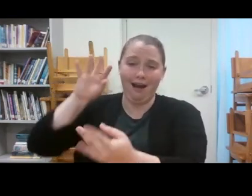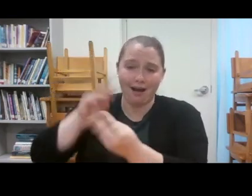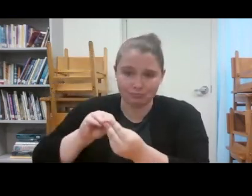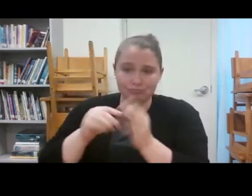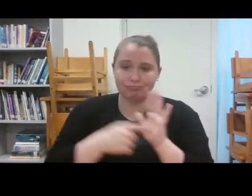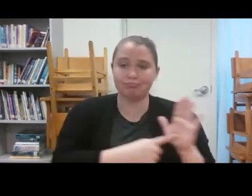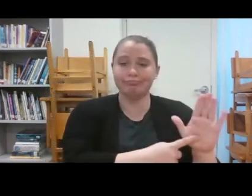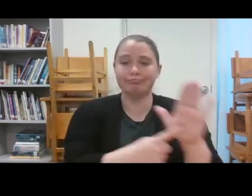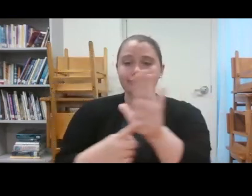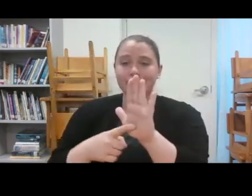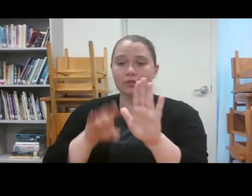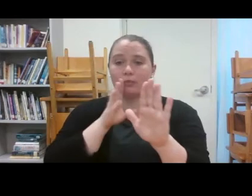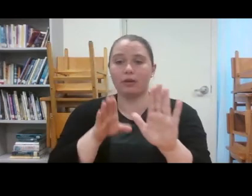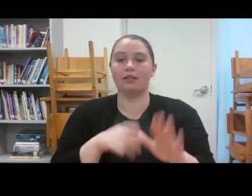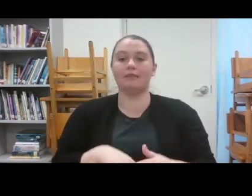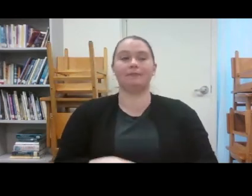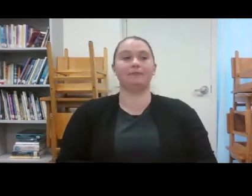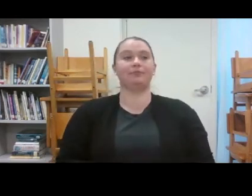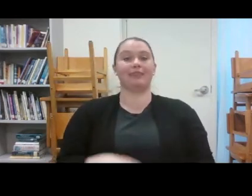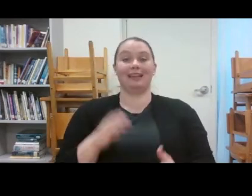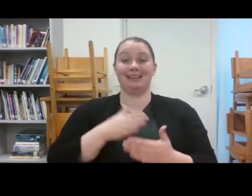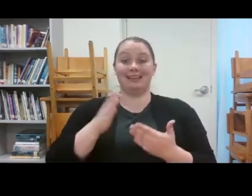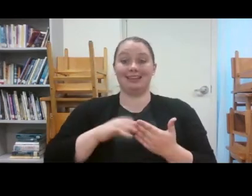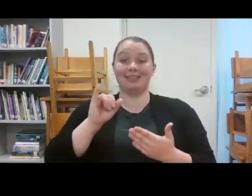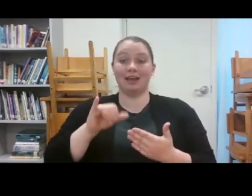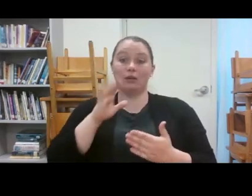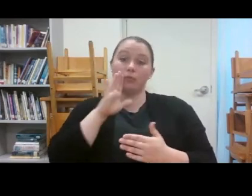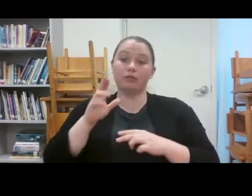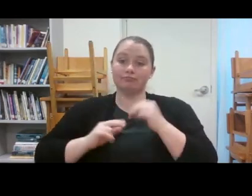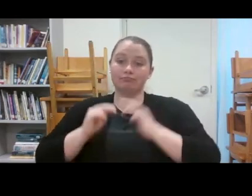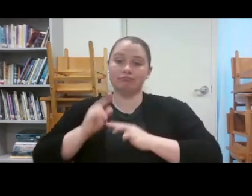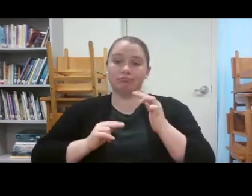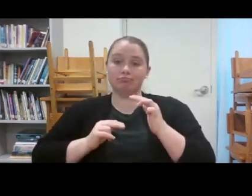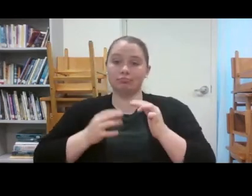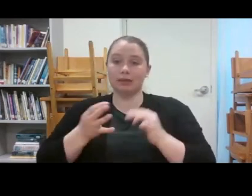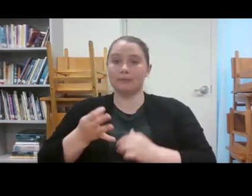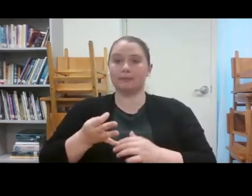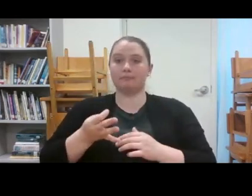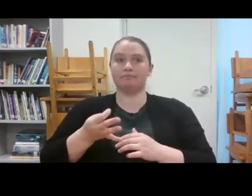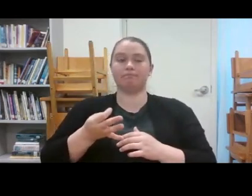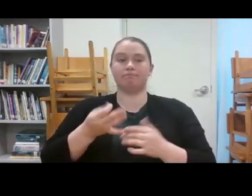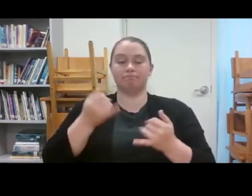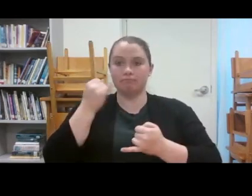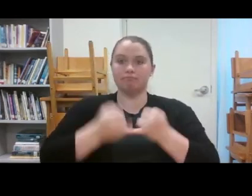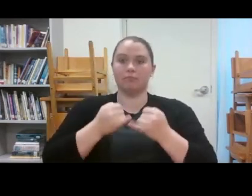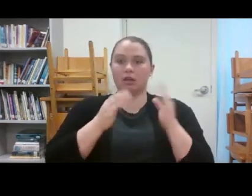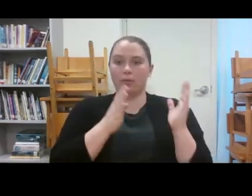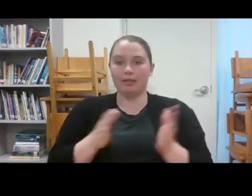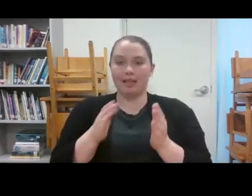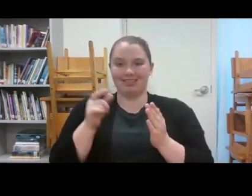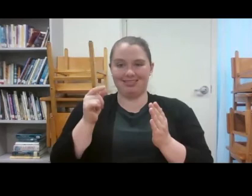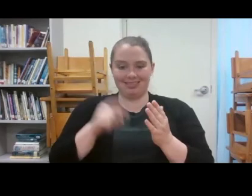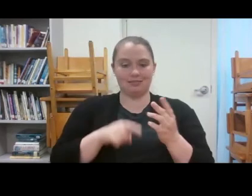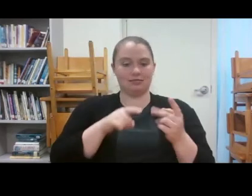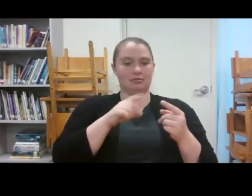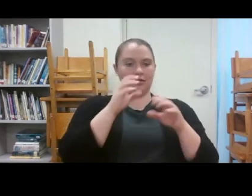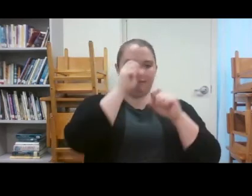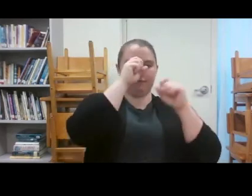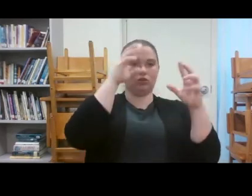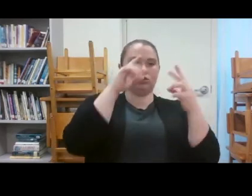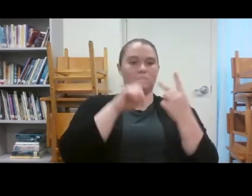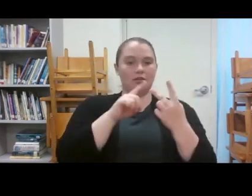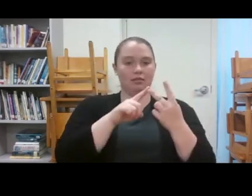And ultimately, that's what goes into the facilities master plan. This group is defined. This is our vision. These are our guiding